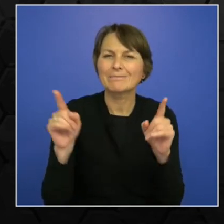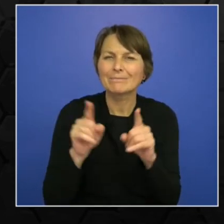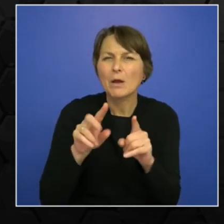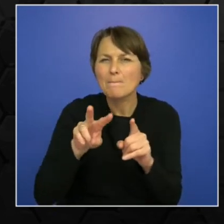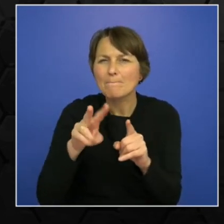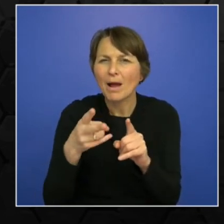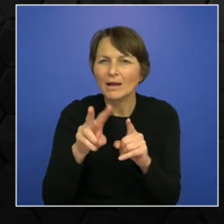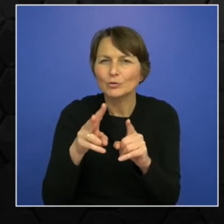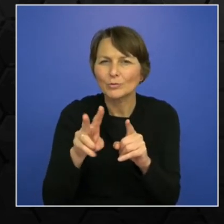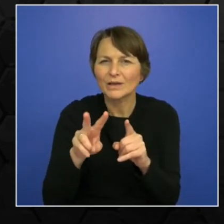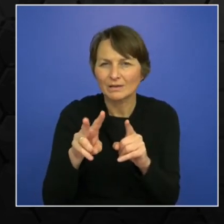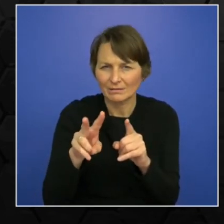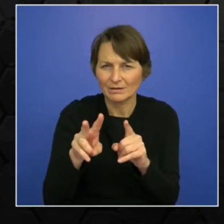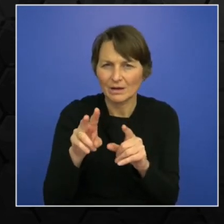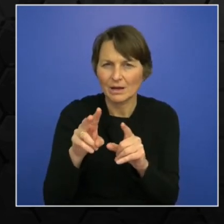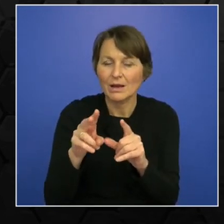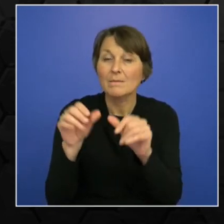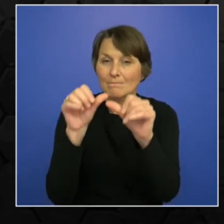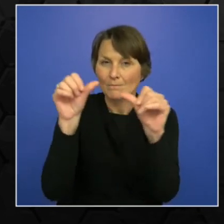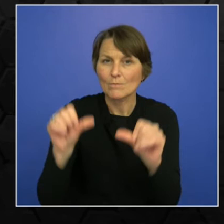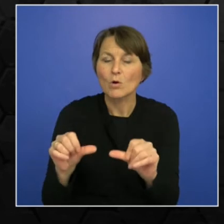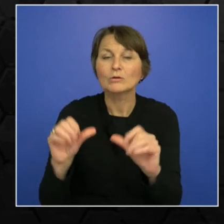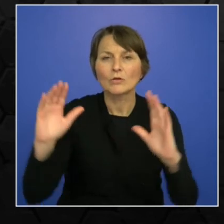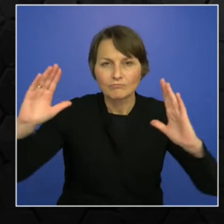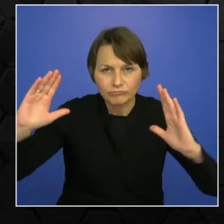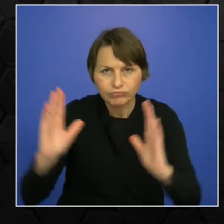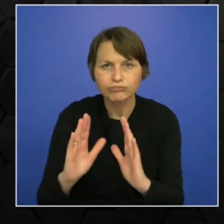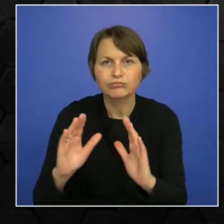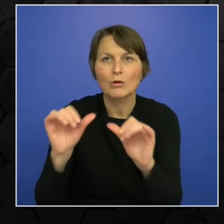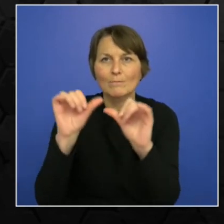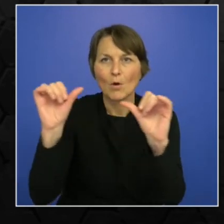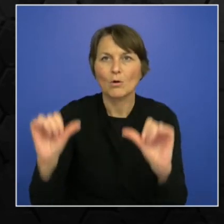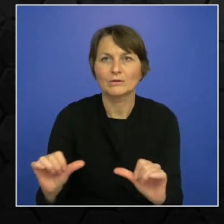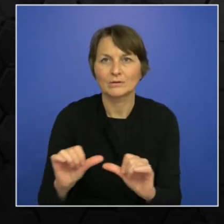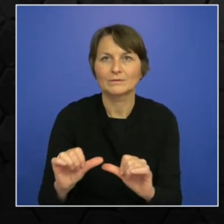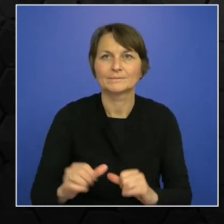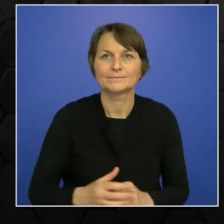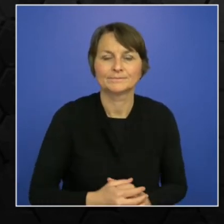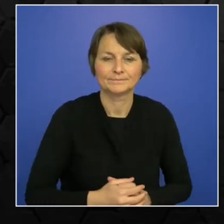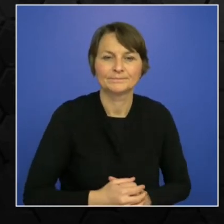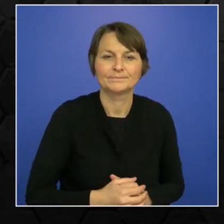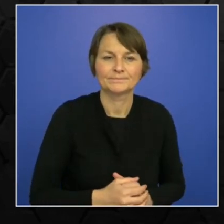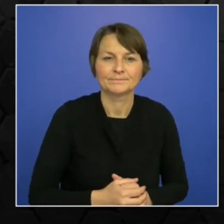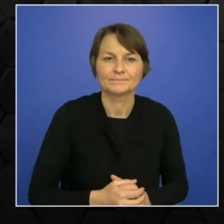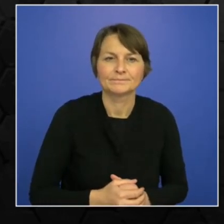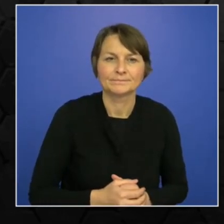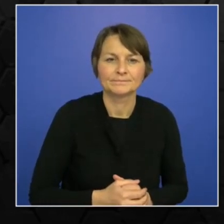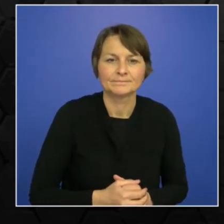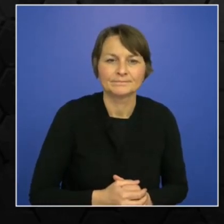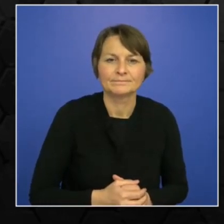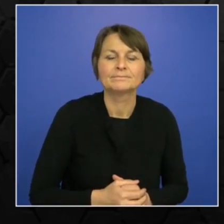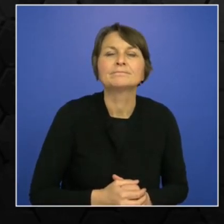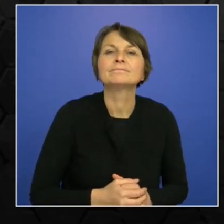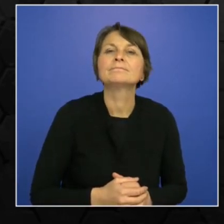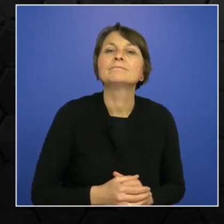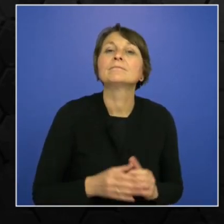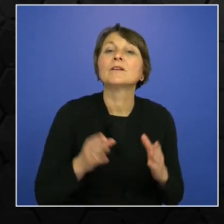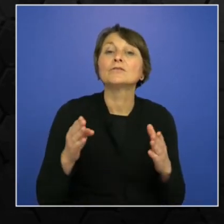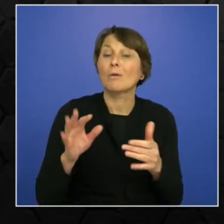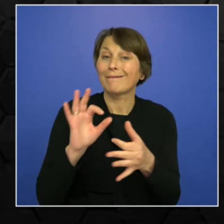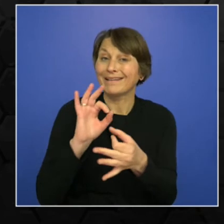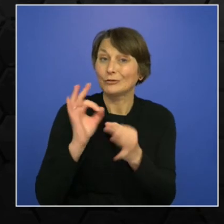models, and thus the reduction in the model size. The interpreter is a diverse platform. So whether you are